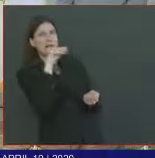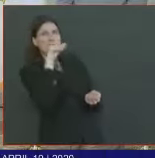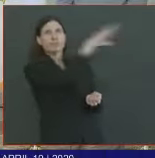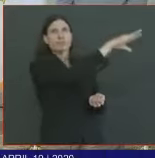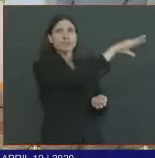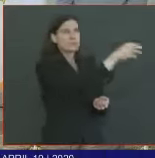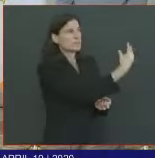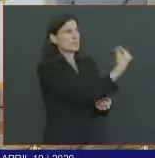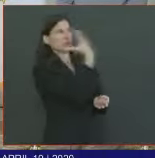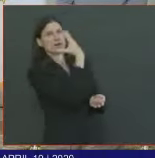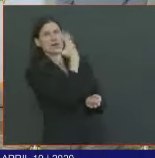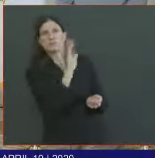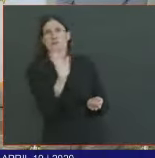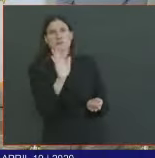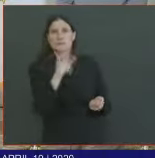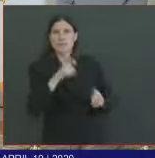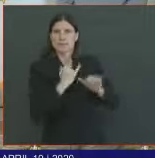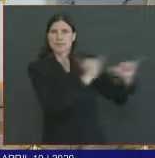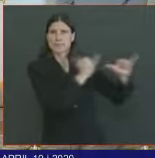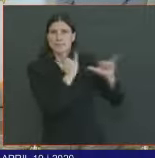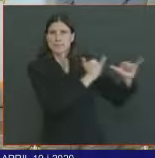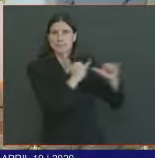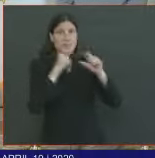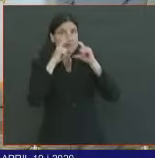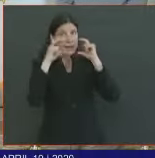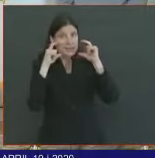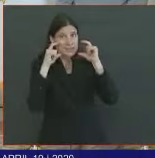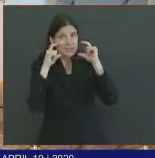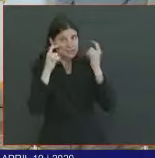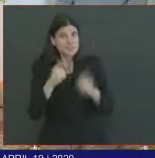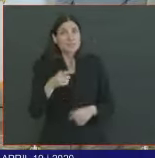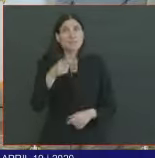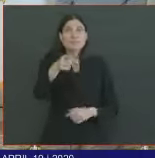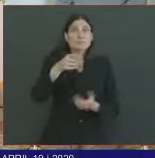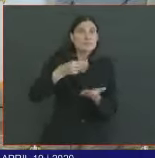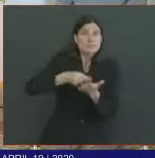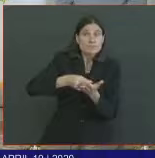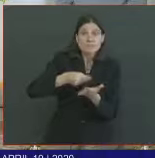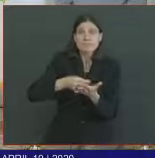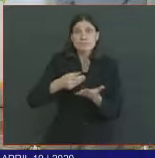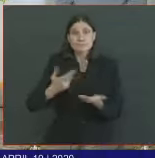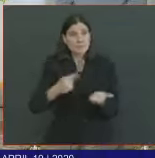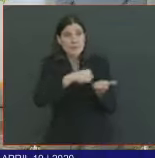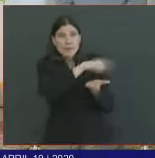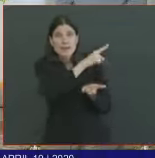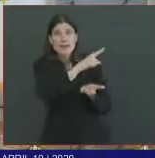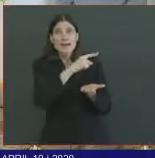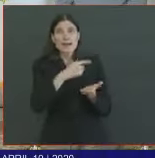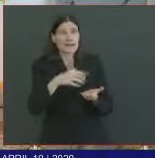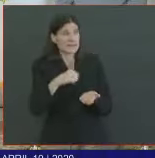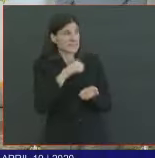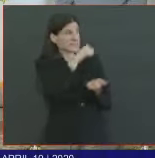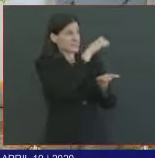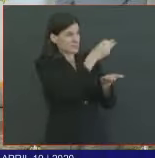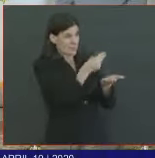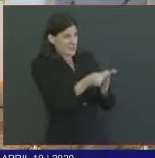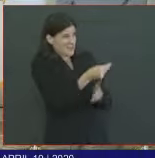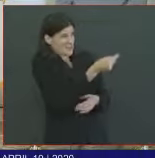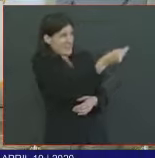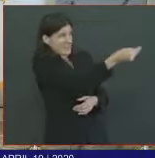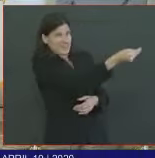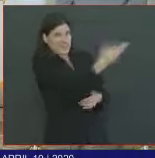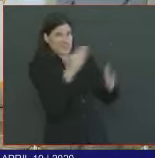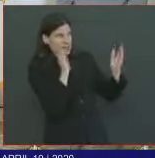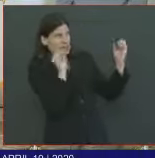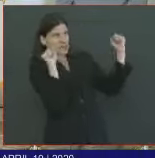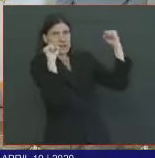the window to pay or to get your food, you come in 1, 2, 3 feet of distance from